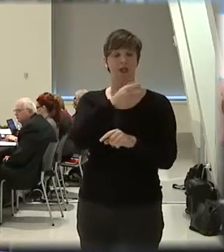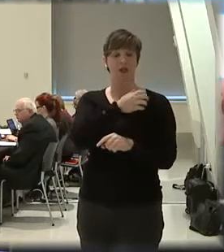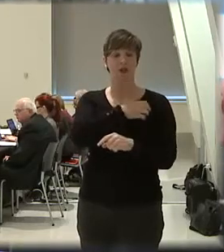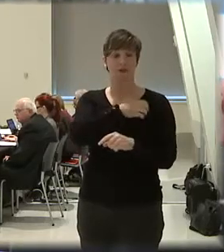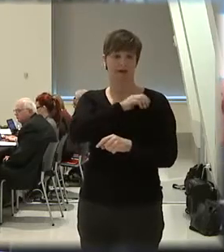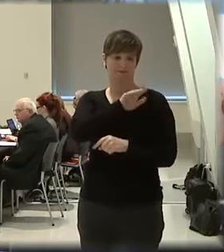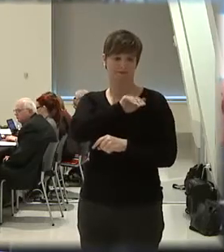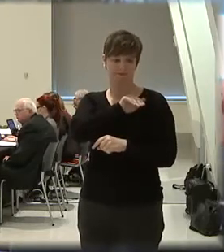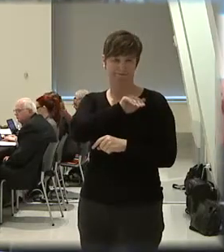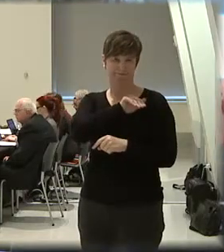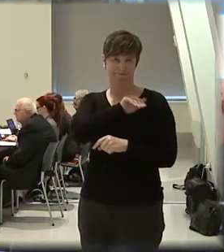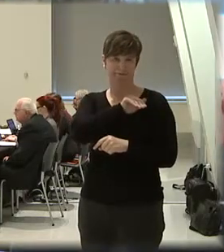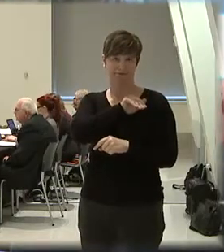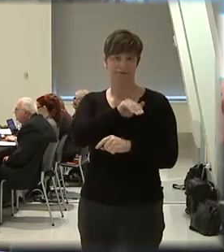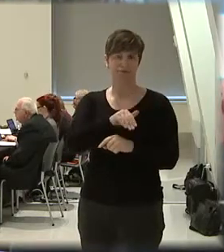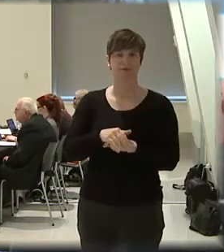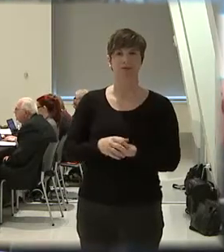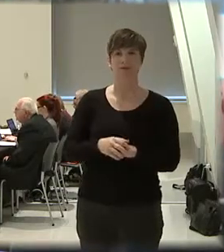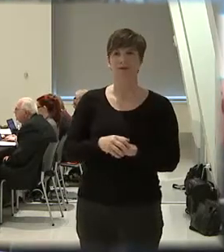body cameras.